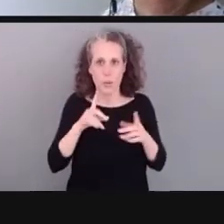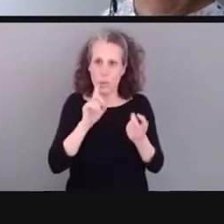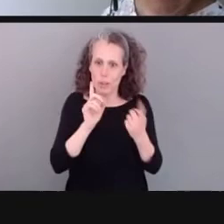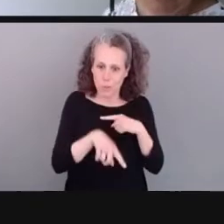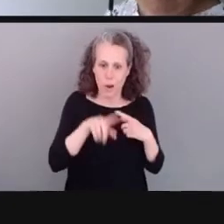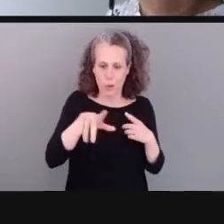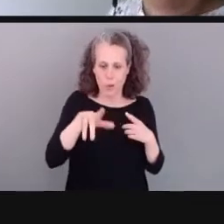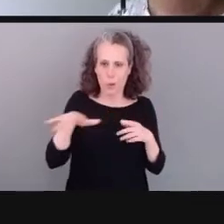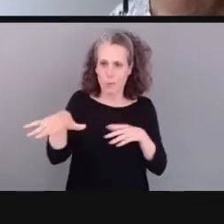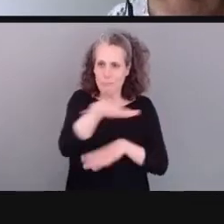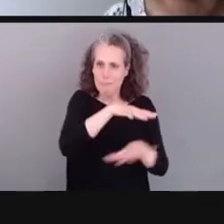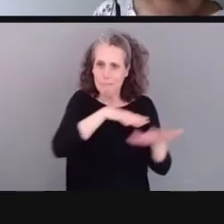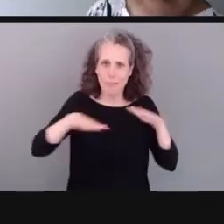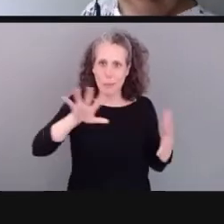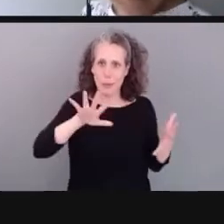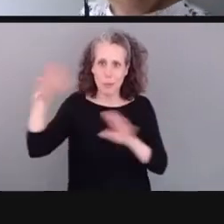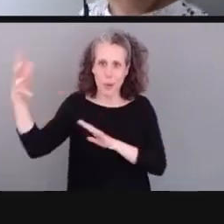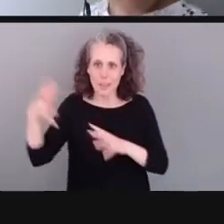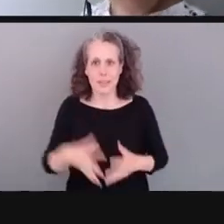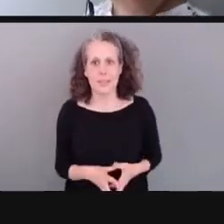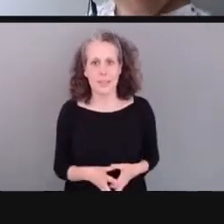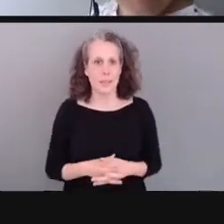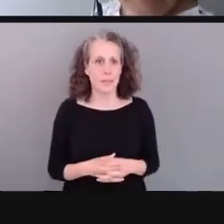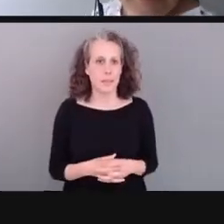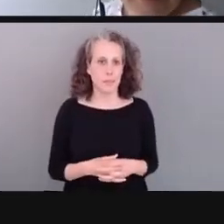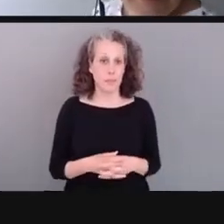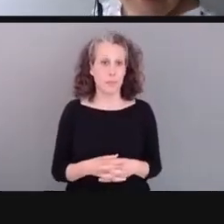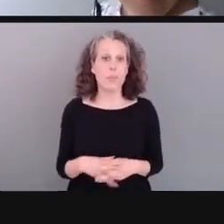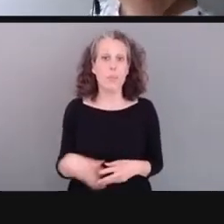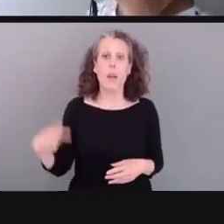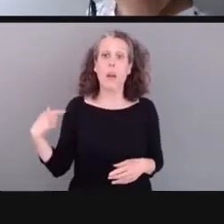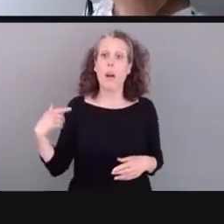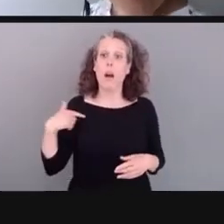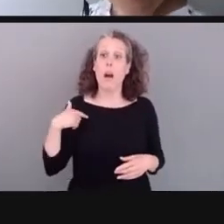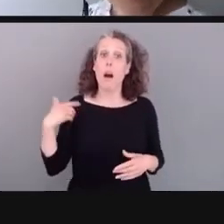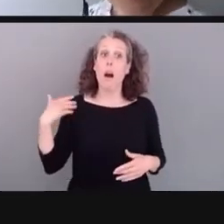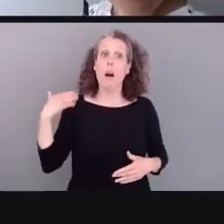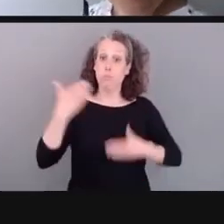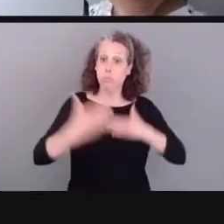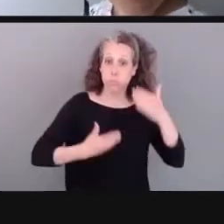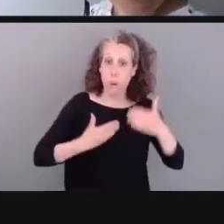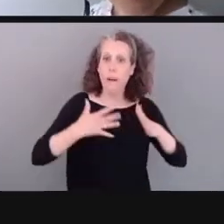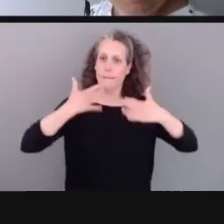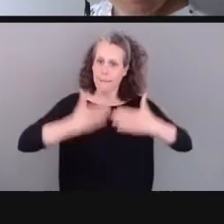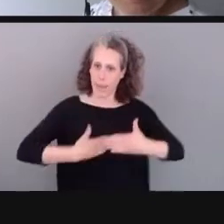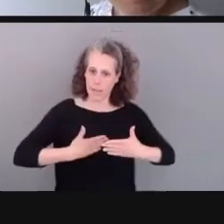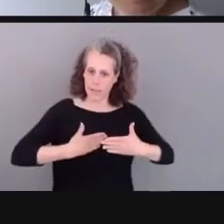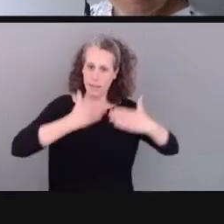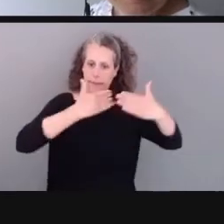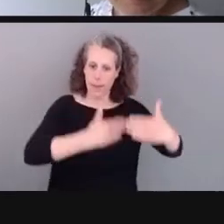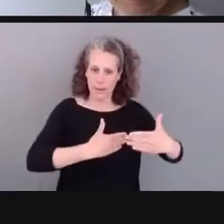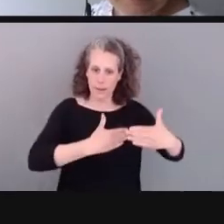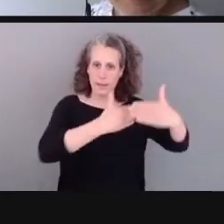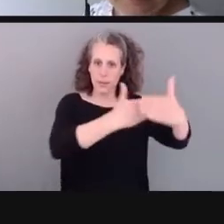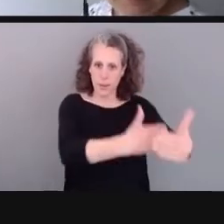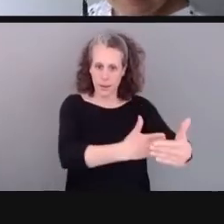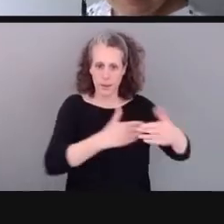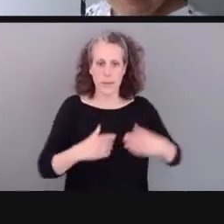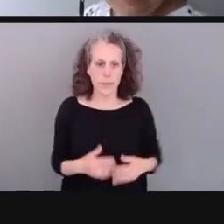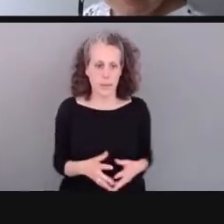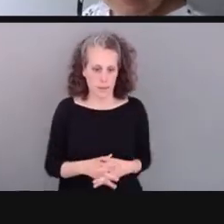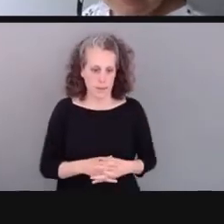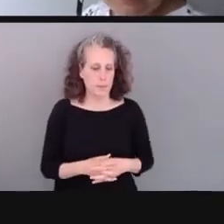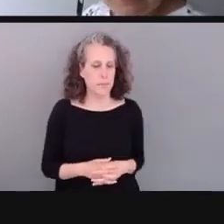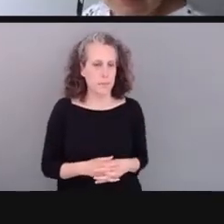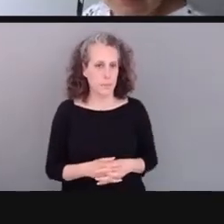have a phased approach as ECHO, which was presented to partners, for which we can send